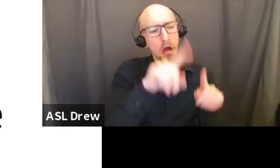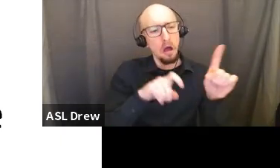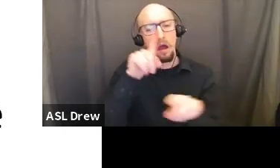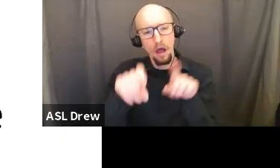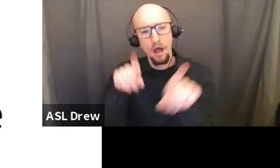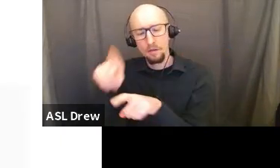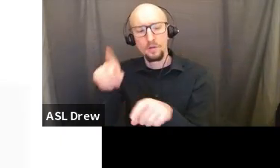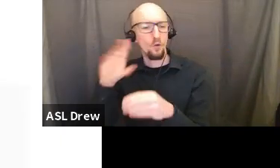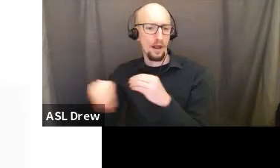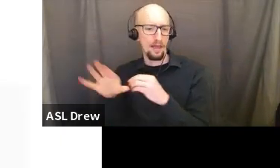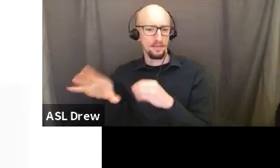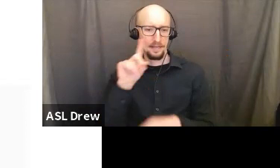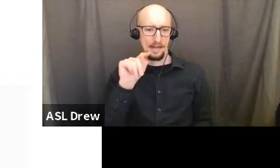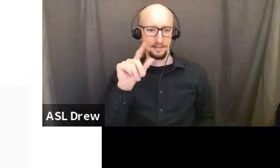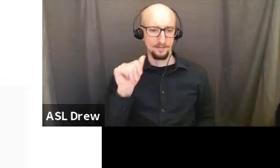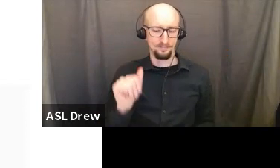Next slide, please.